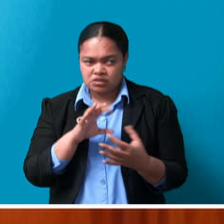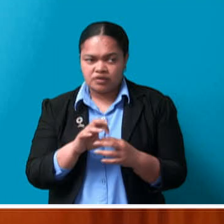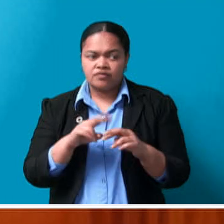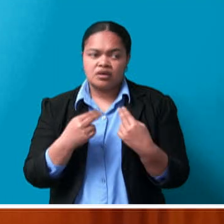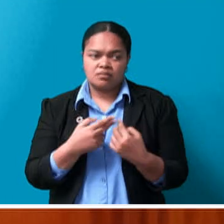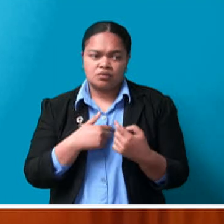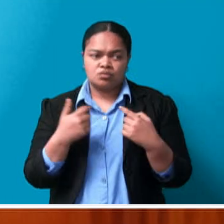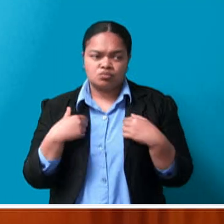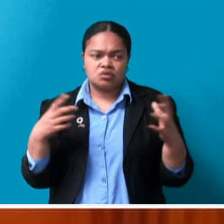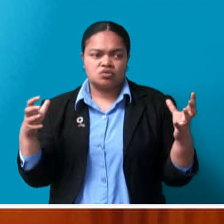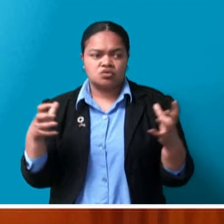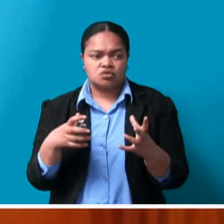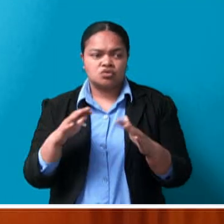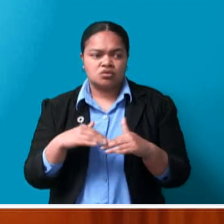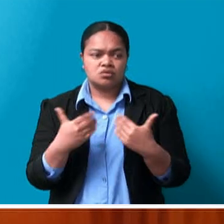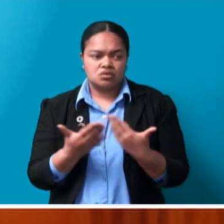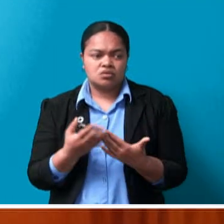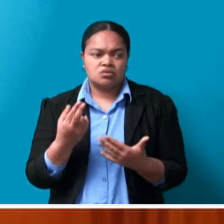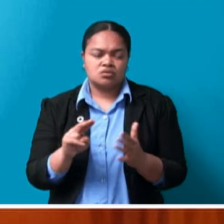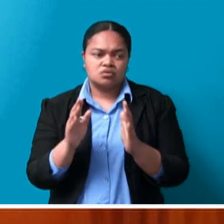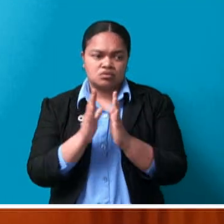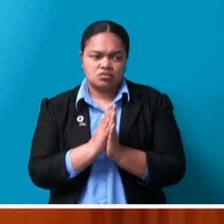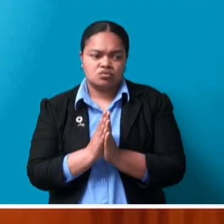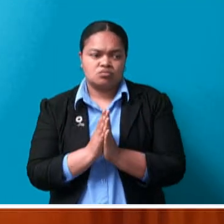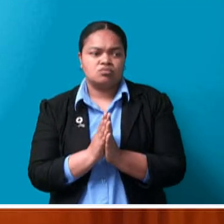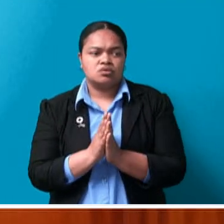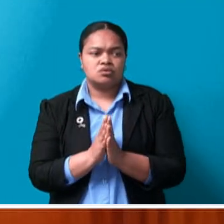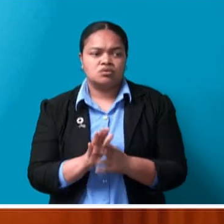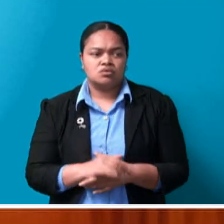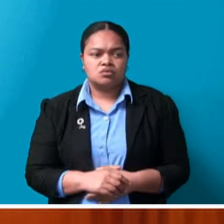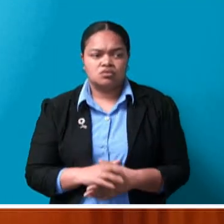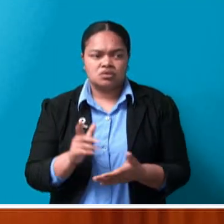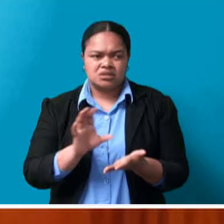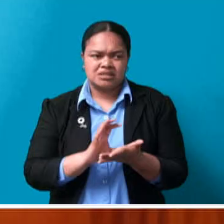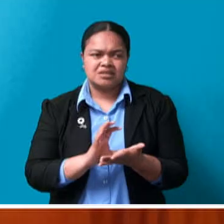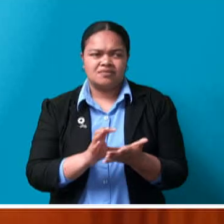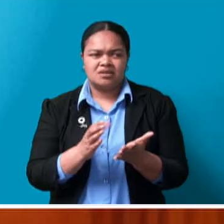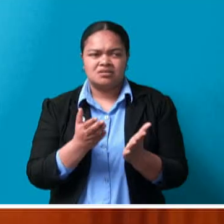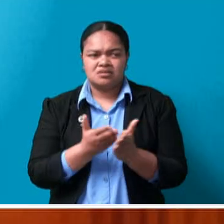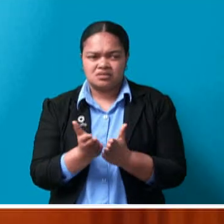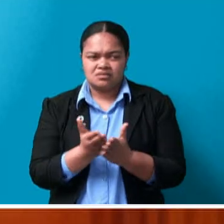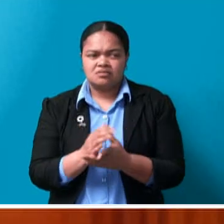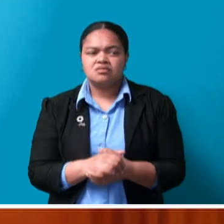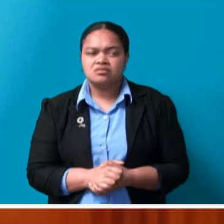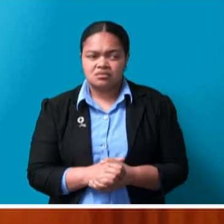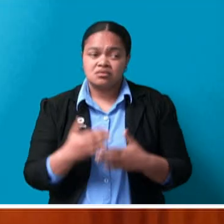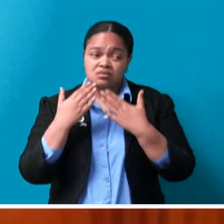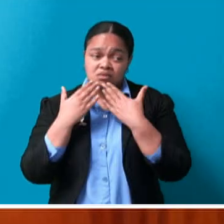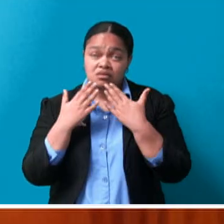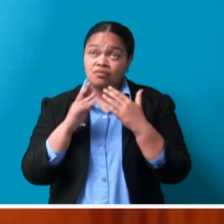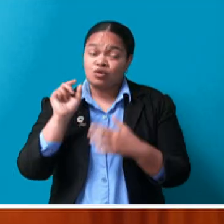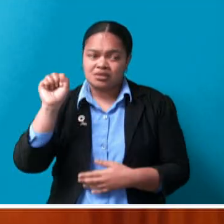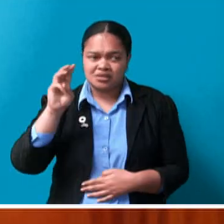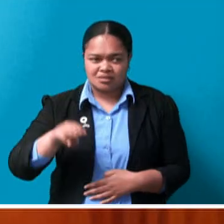joined together to pray for our civil servants, and just very grateful to the Lord for His mercies